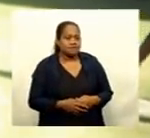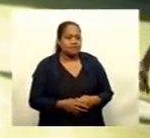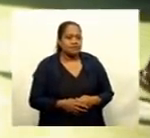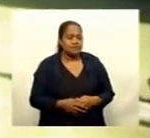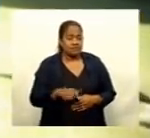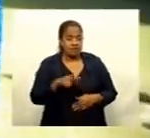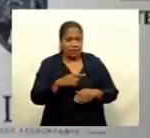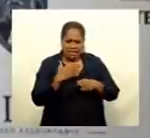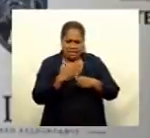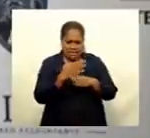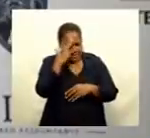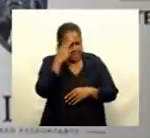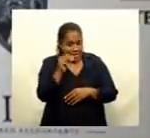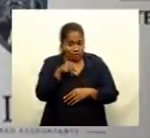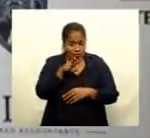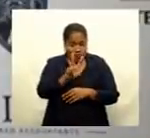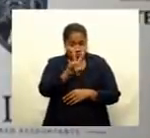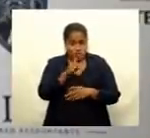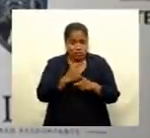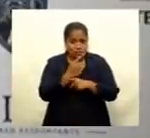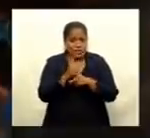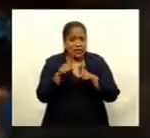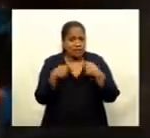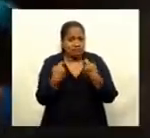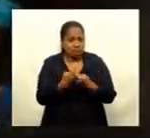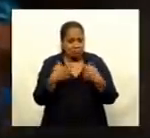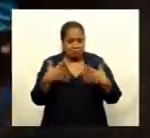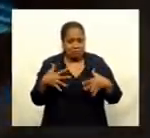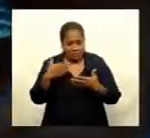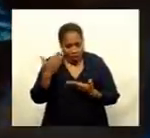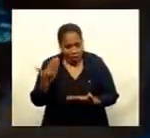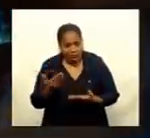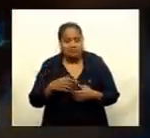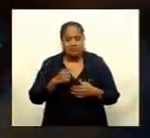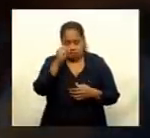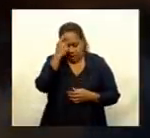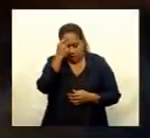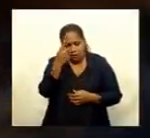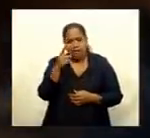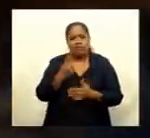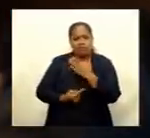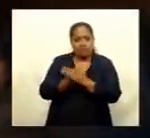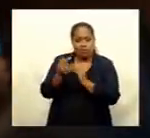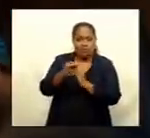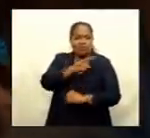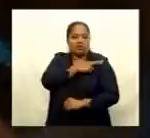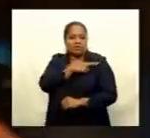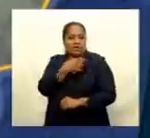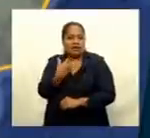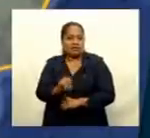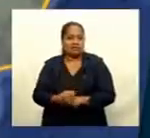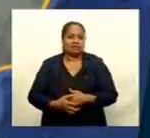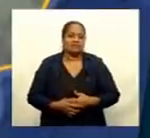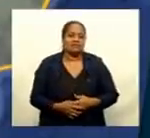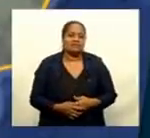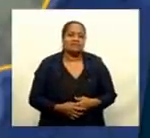this week's team is an honor and he understands the responsibilities that lies ahead.